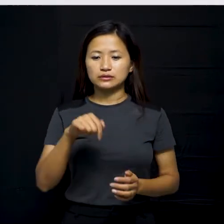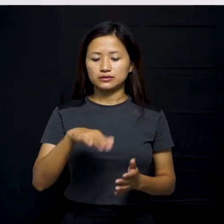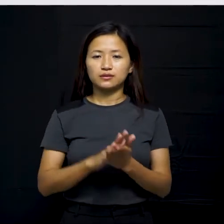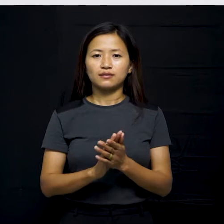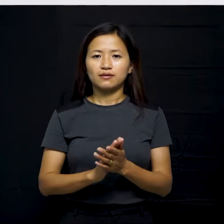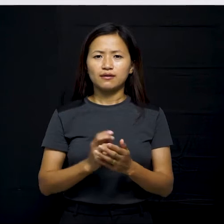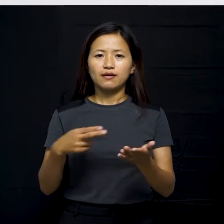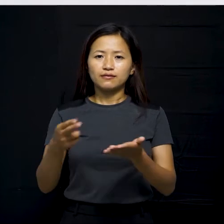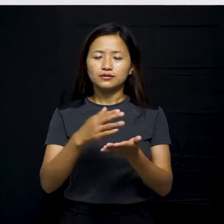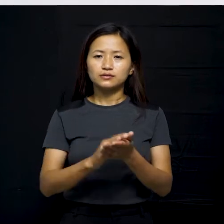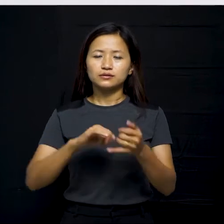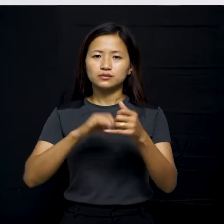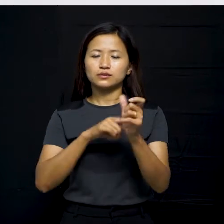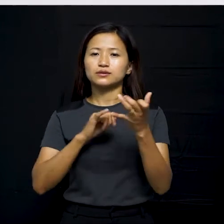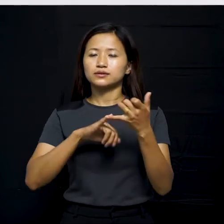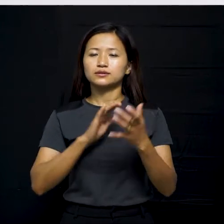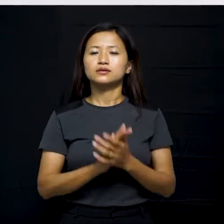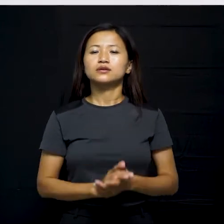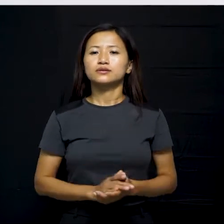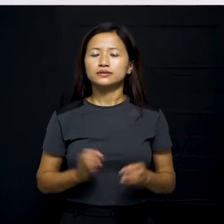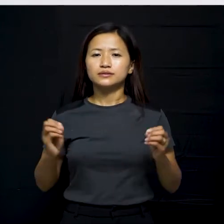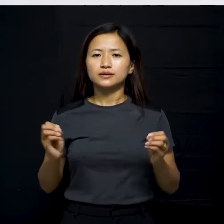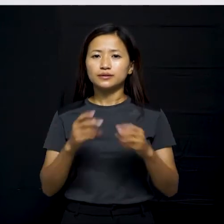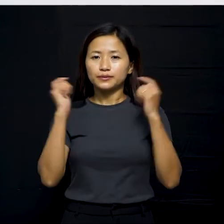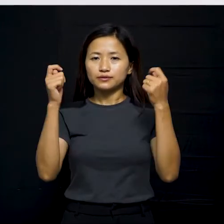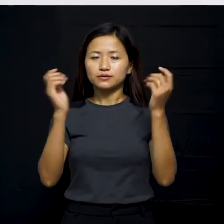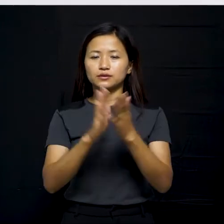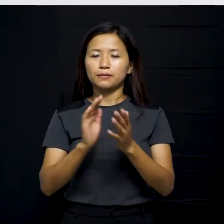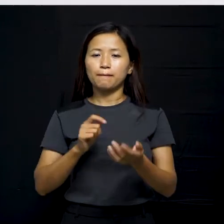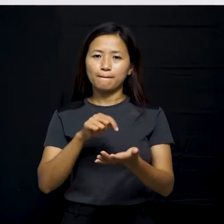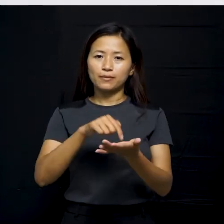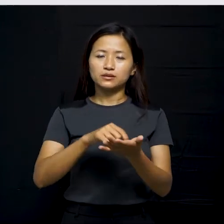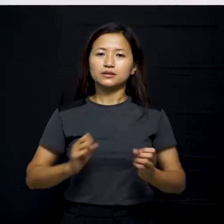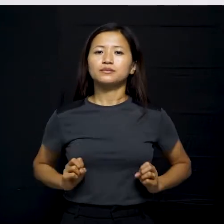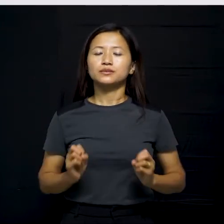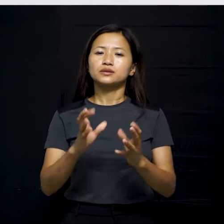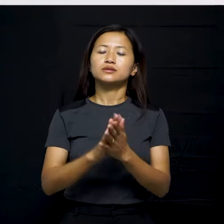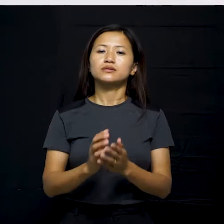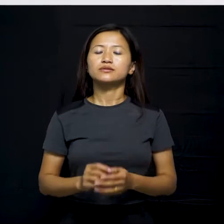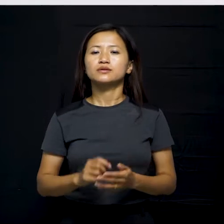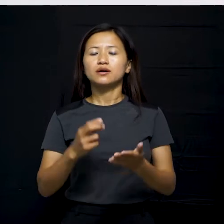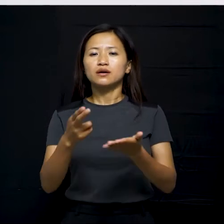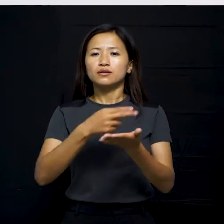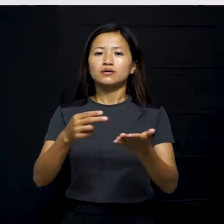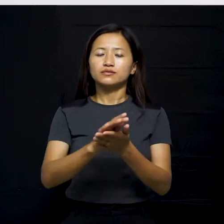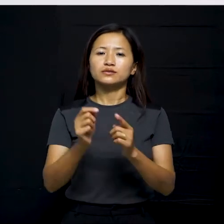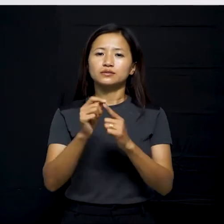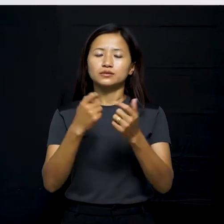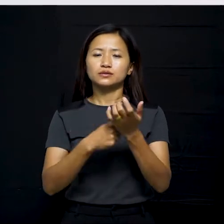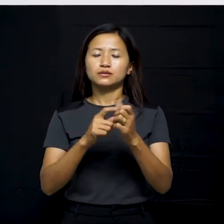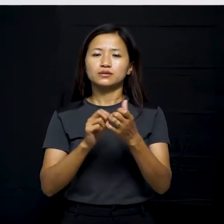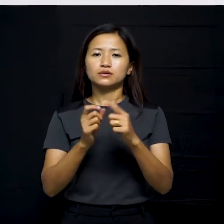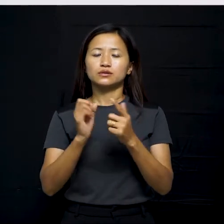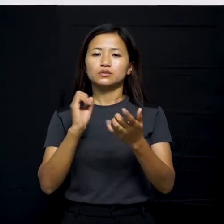season, they celebrate these festivals in order to mark the beginning of this harvest period.